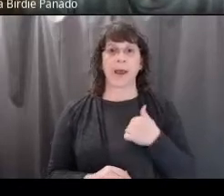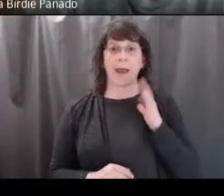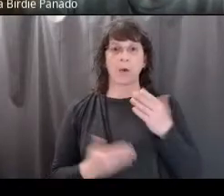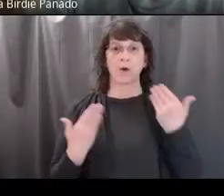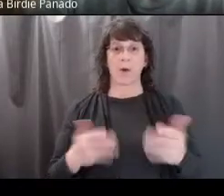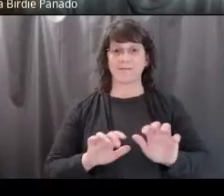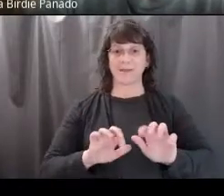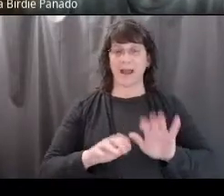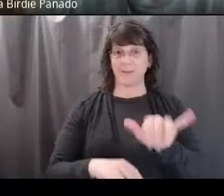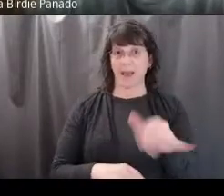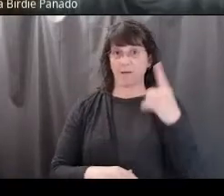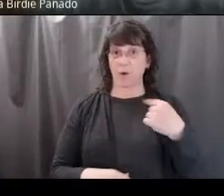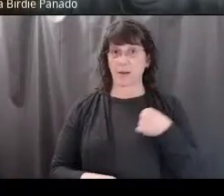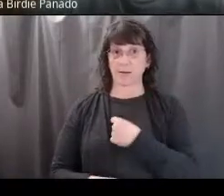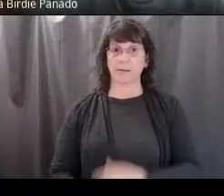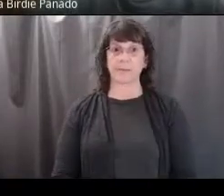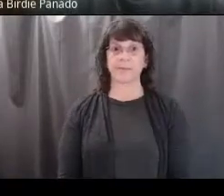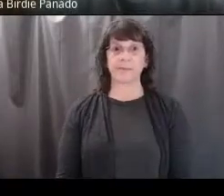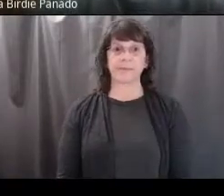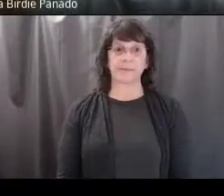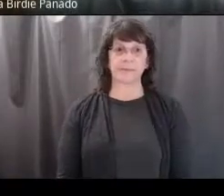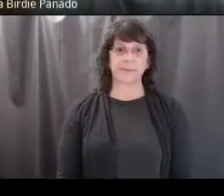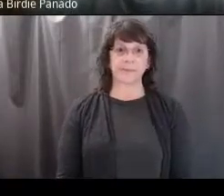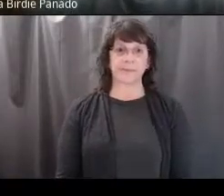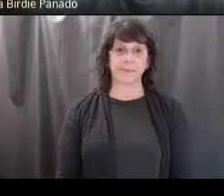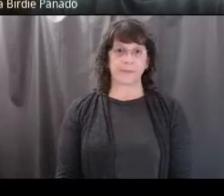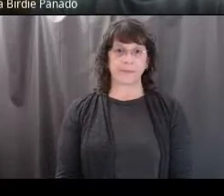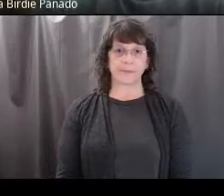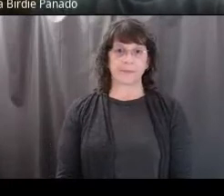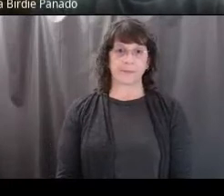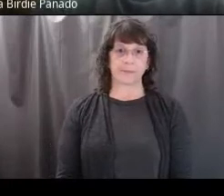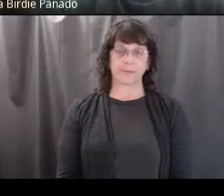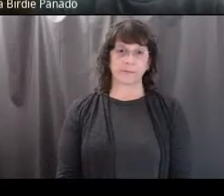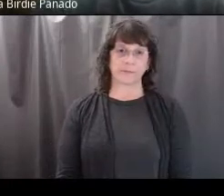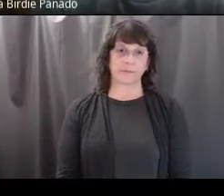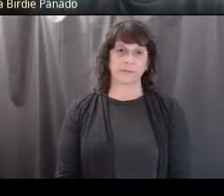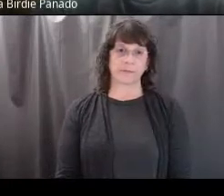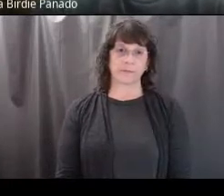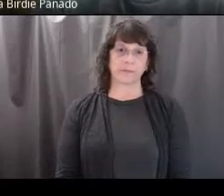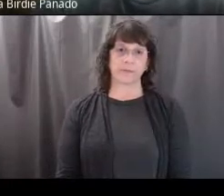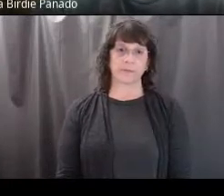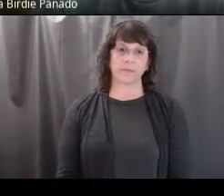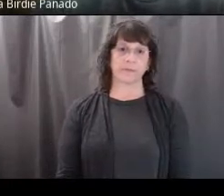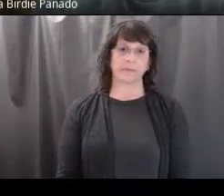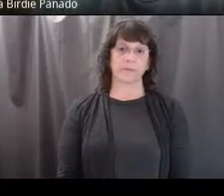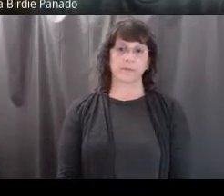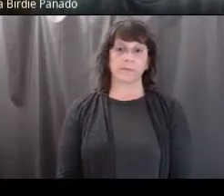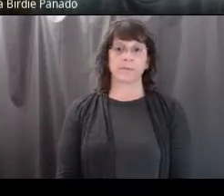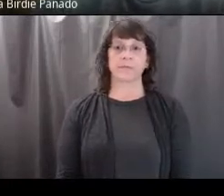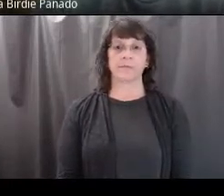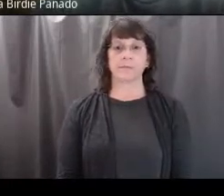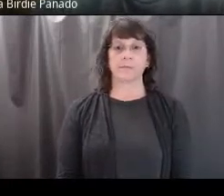and type that out for us. Migration. Birds may migrate in